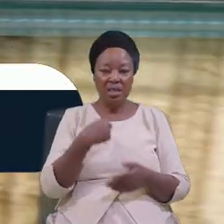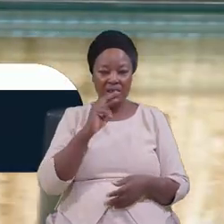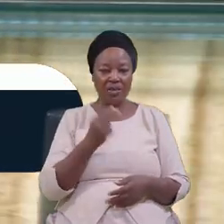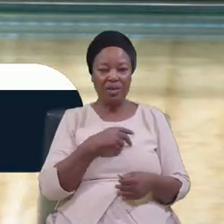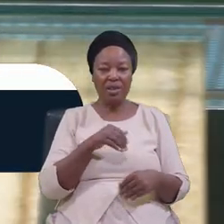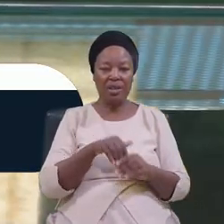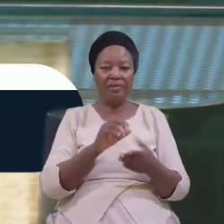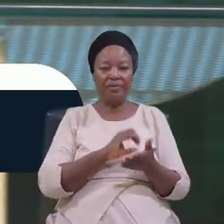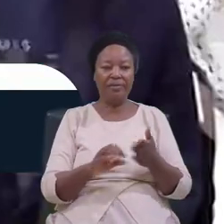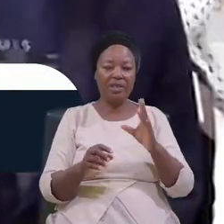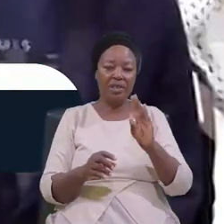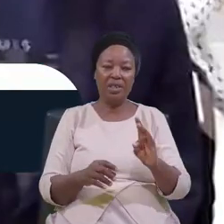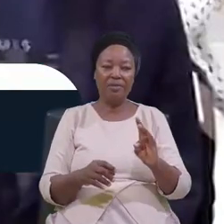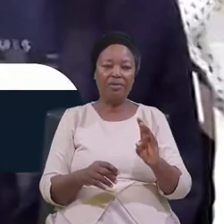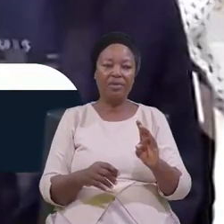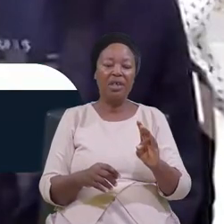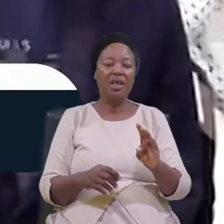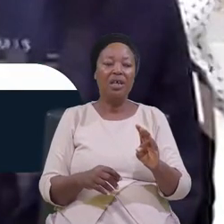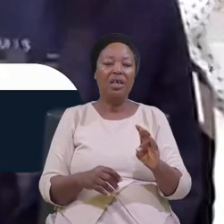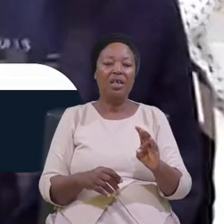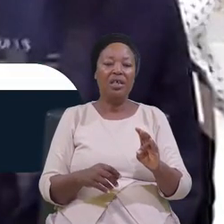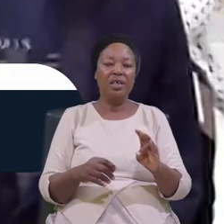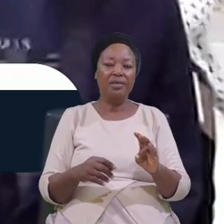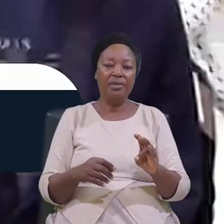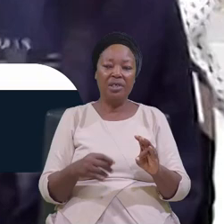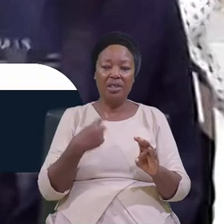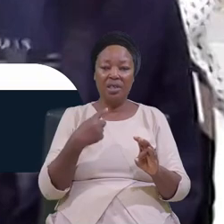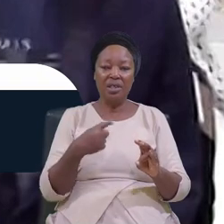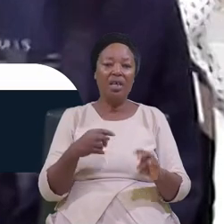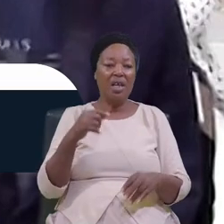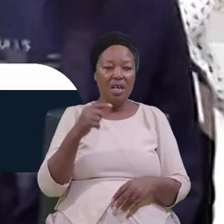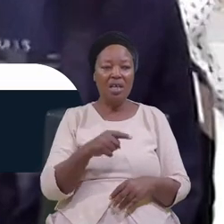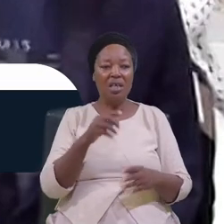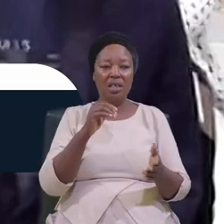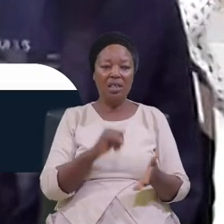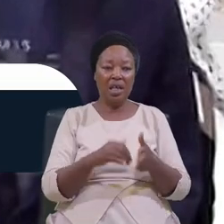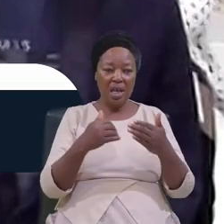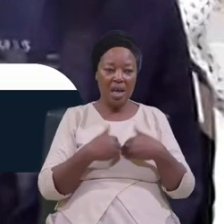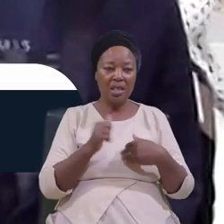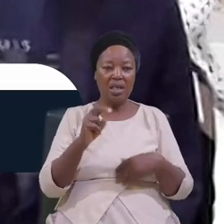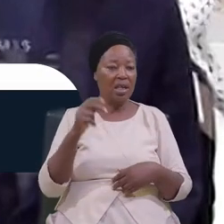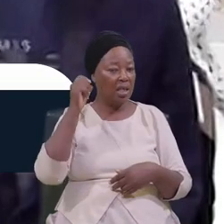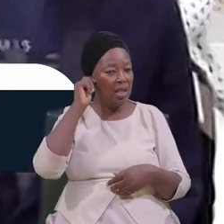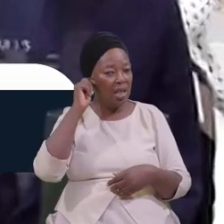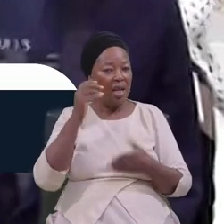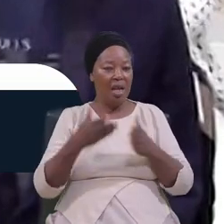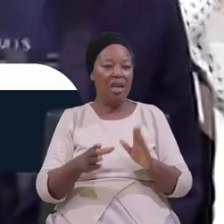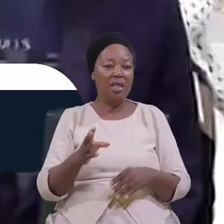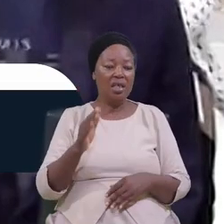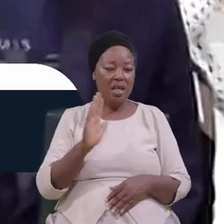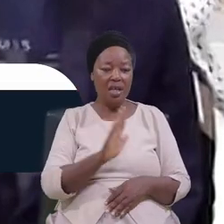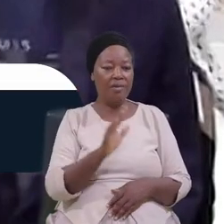verse 7, in Revelation chapter 2, verse 7, it says, he that has an ear, let him